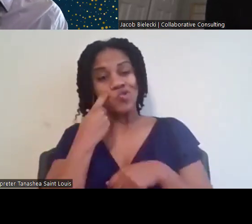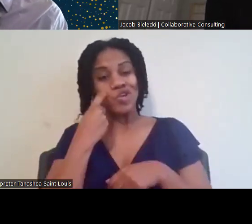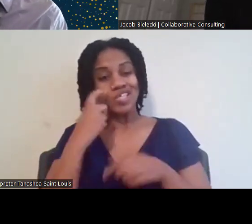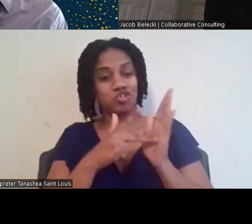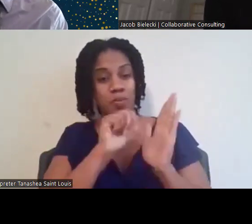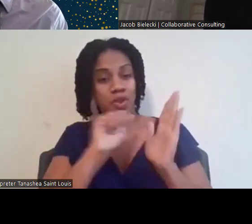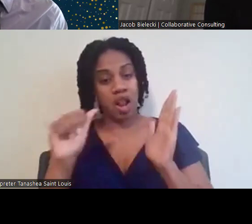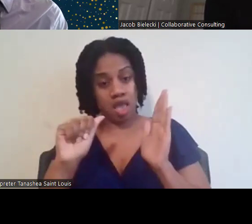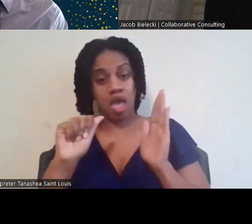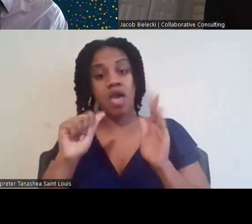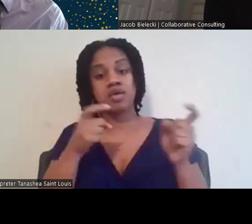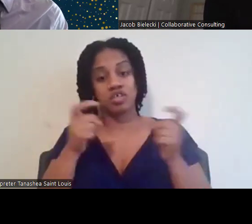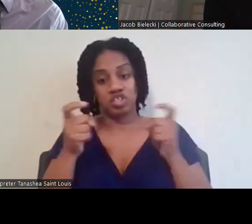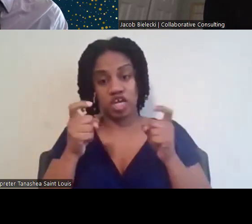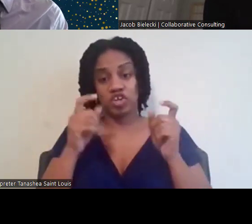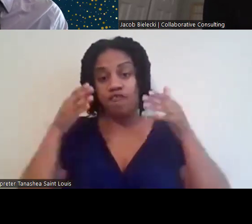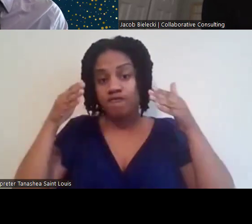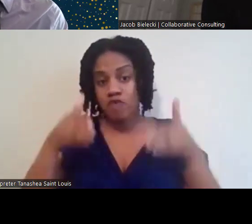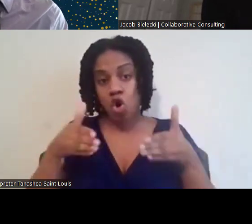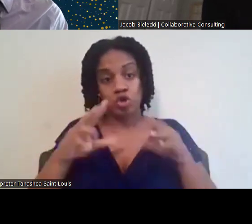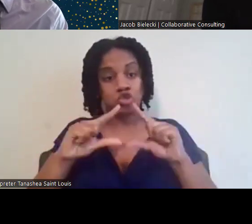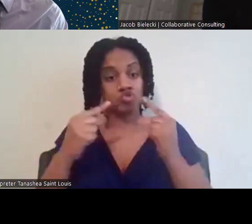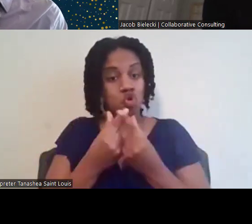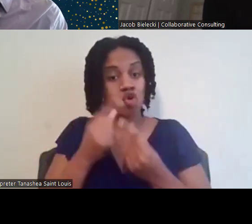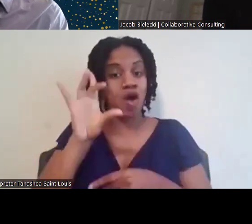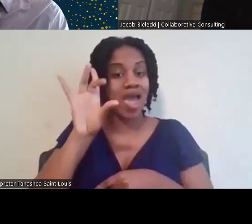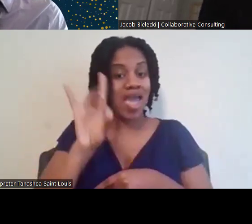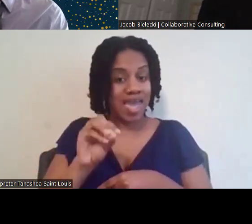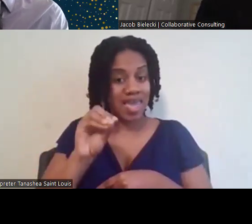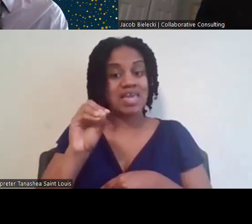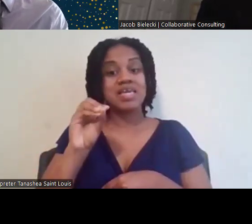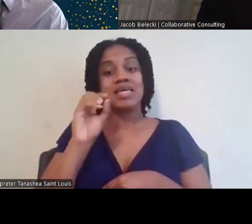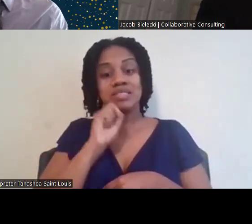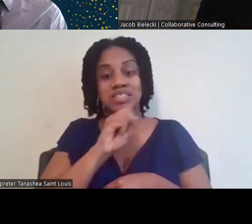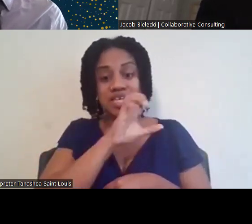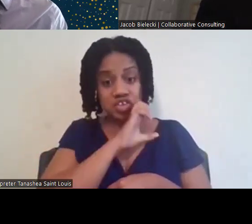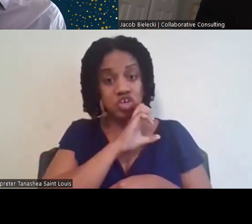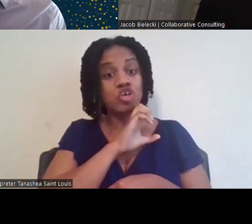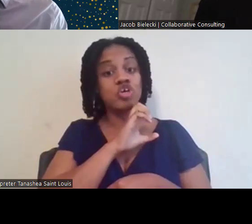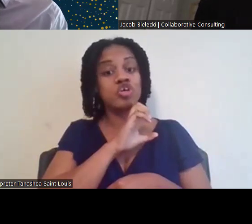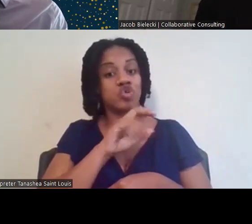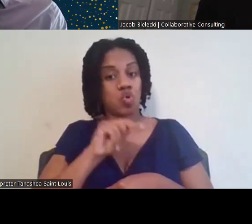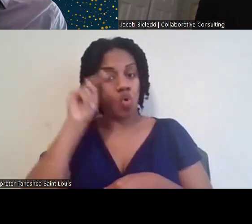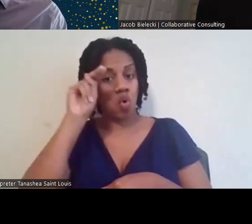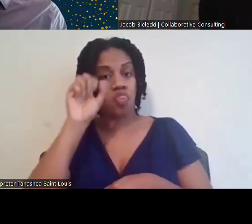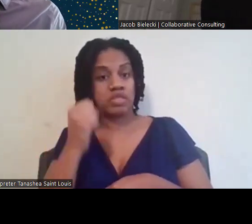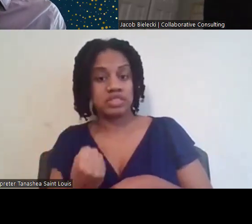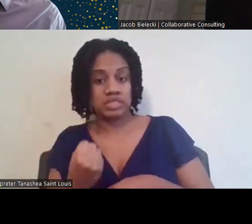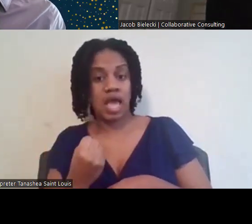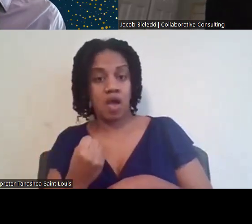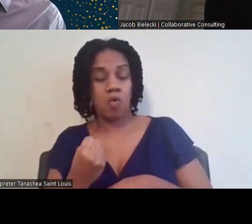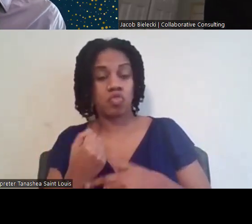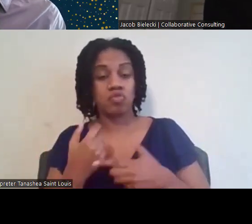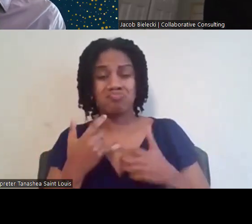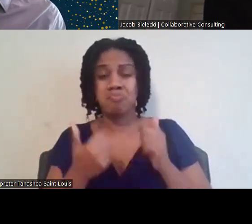focus groups with 80 seniors living in our rural areas in North and South Monterey County. Majority